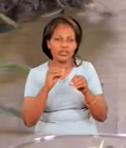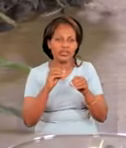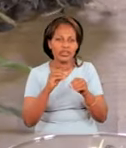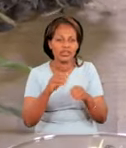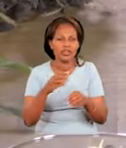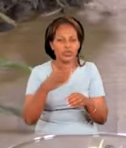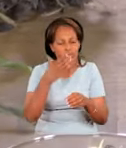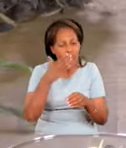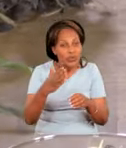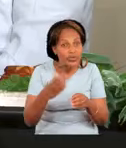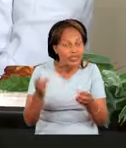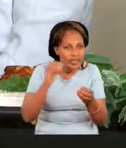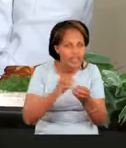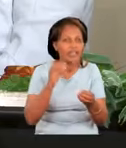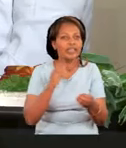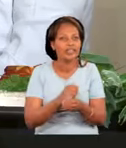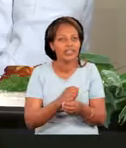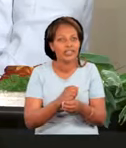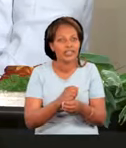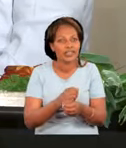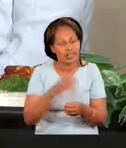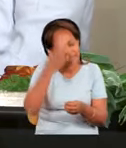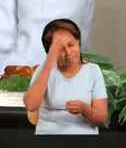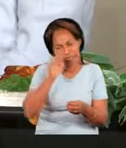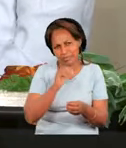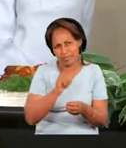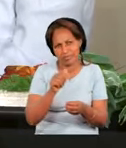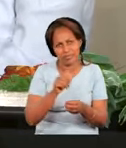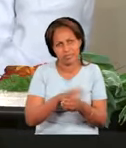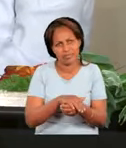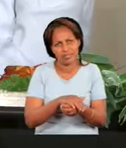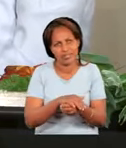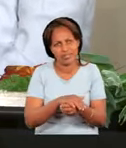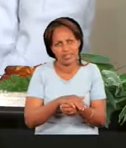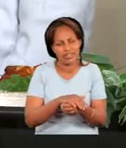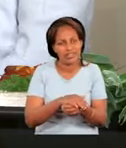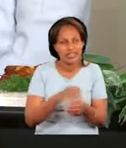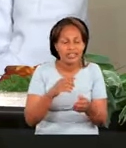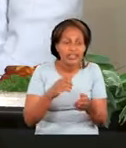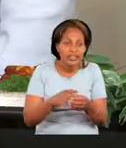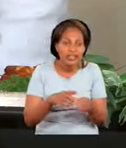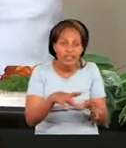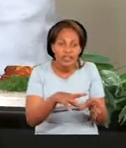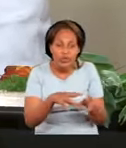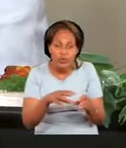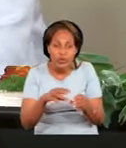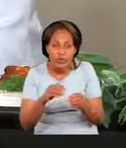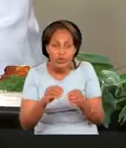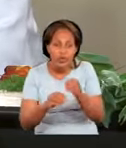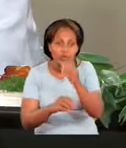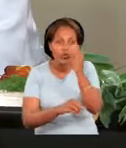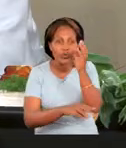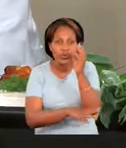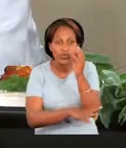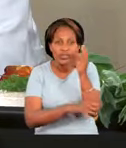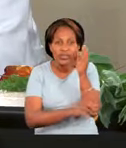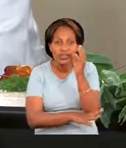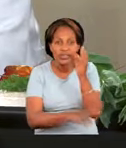Very good. And what else? I don't know, sir. Okay. The roots, as you see here,